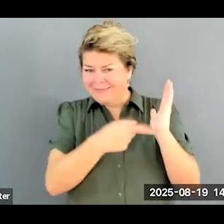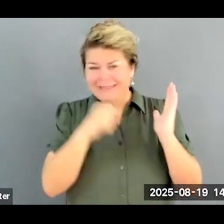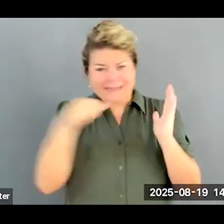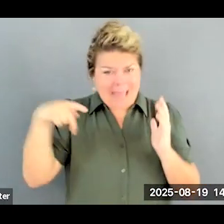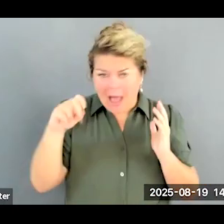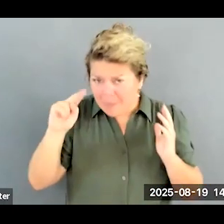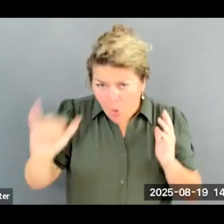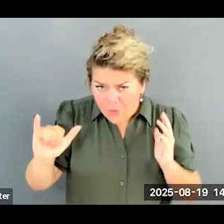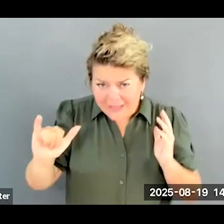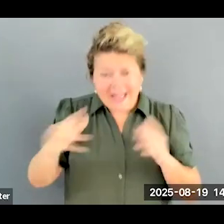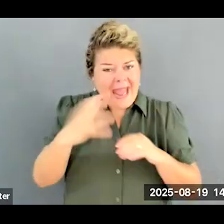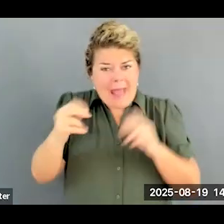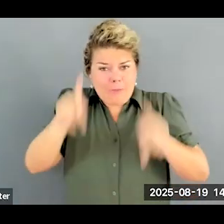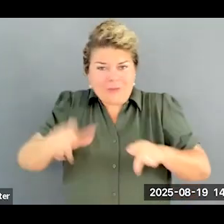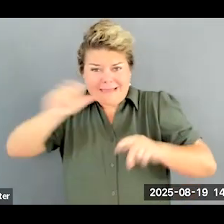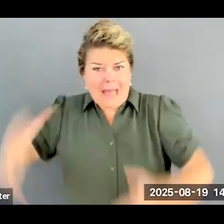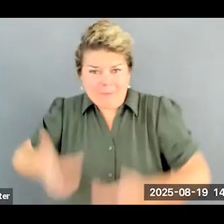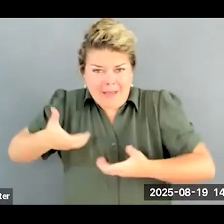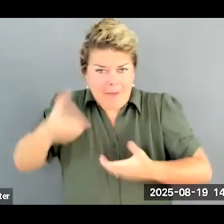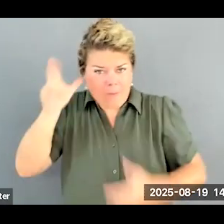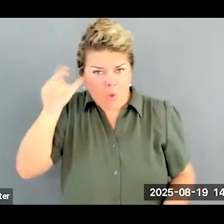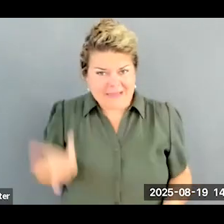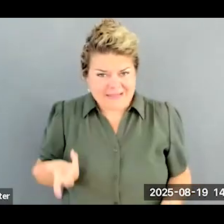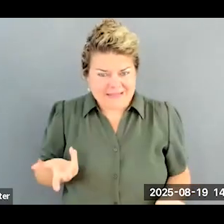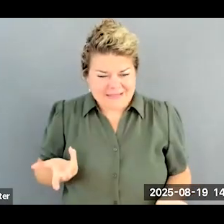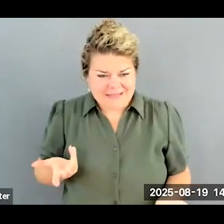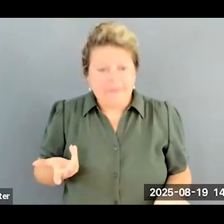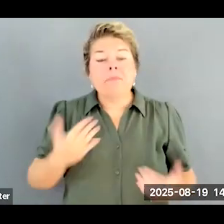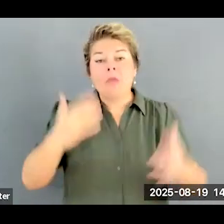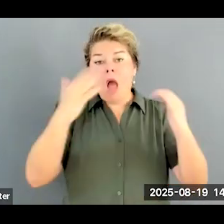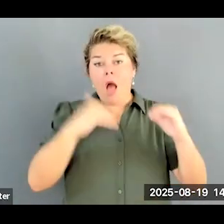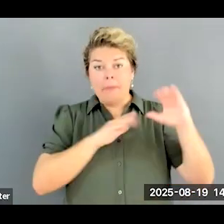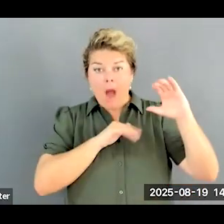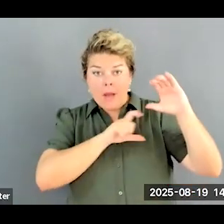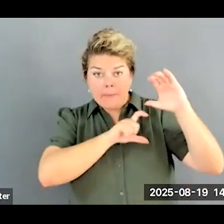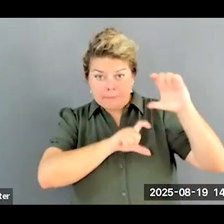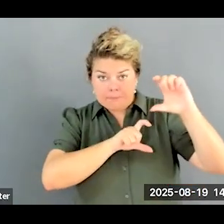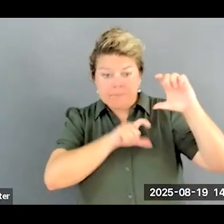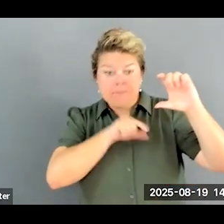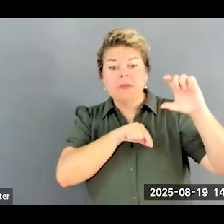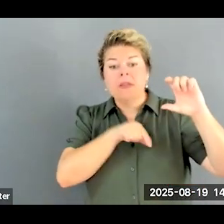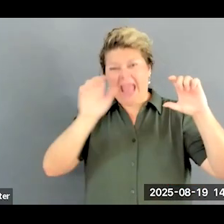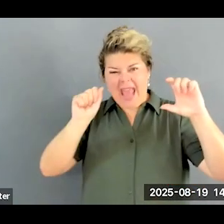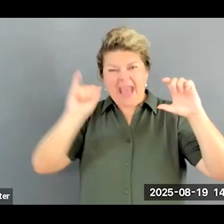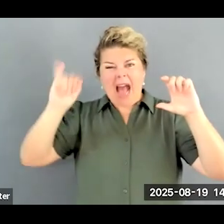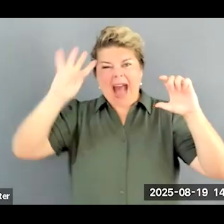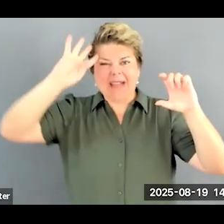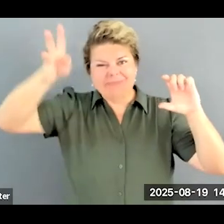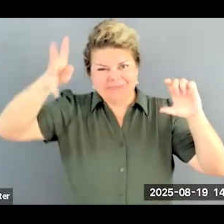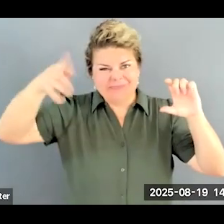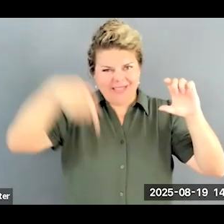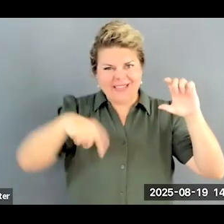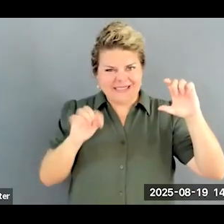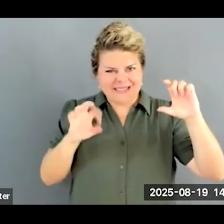nor a person carrying one. On the bottom left, we have another image that we had AI generate some alternative